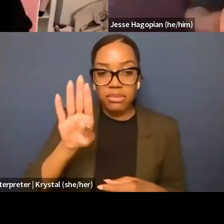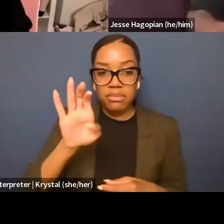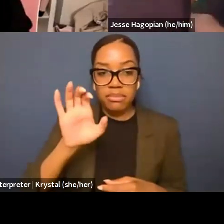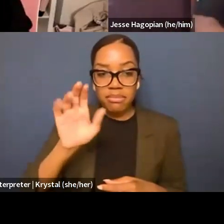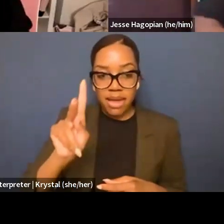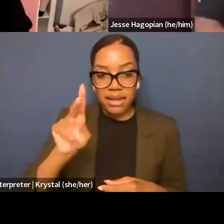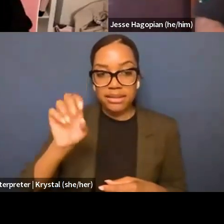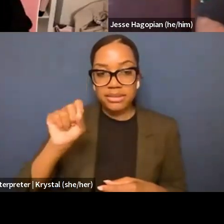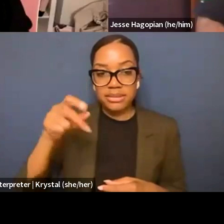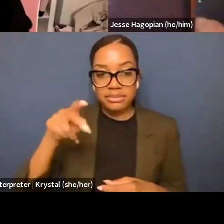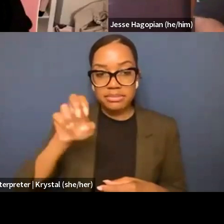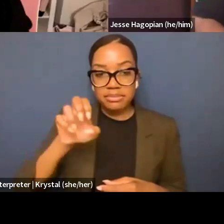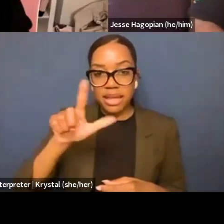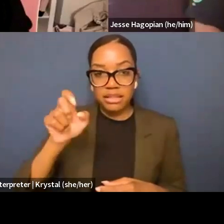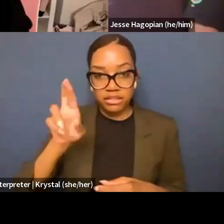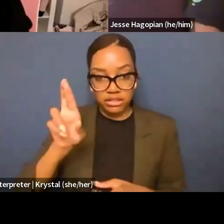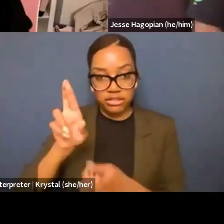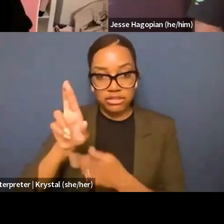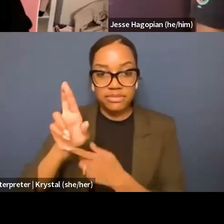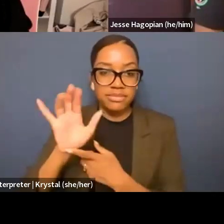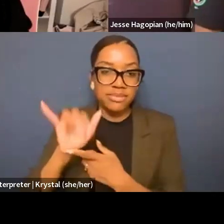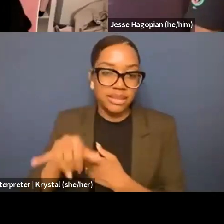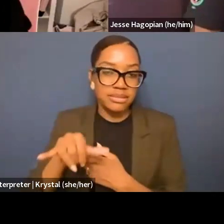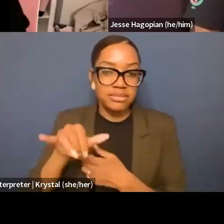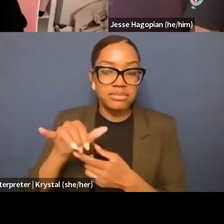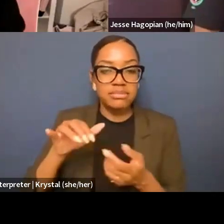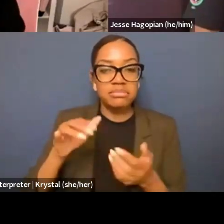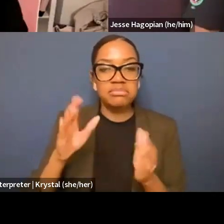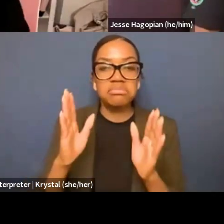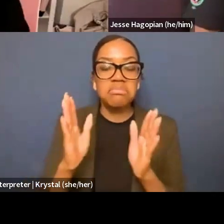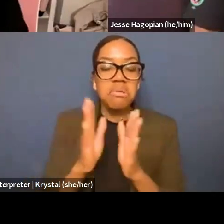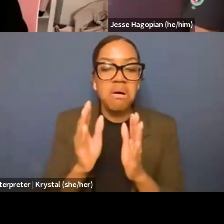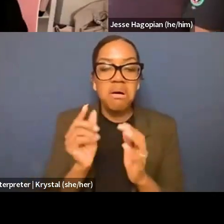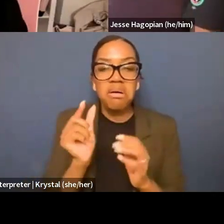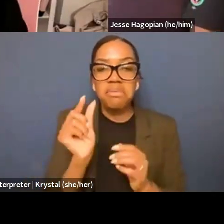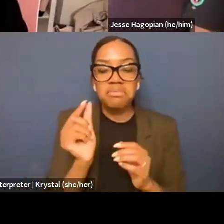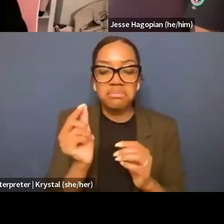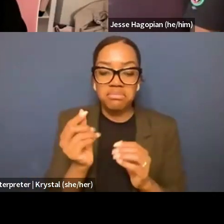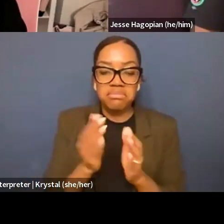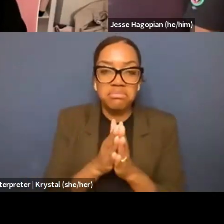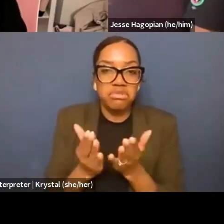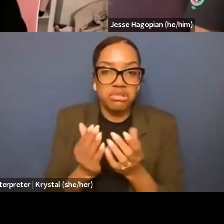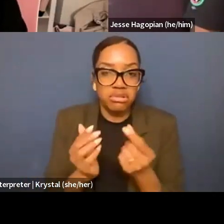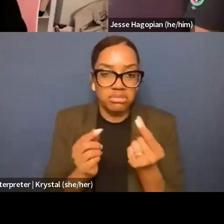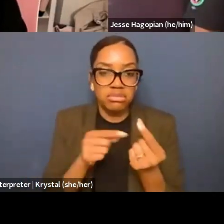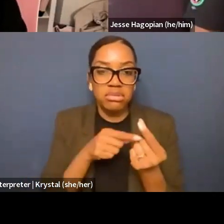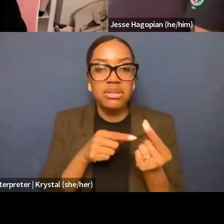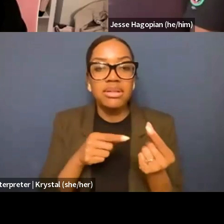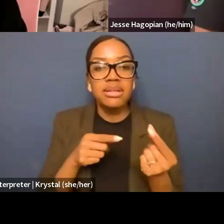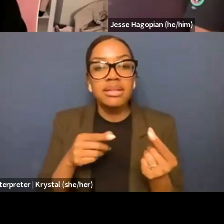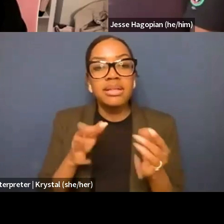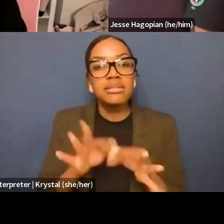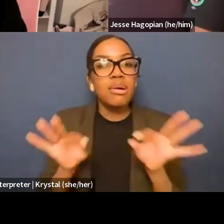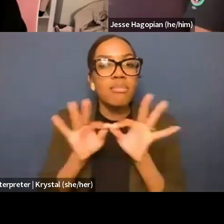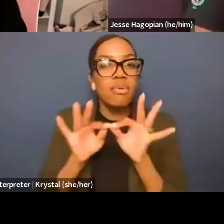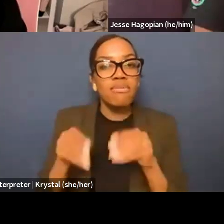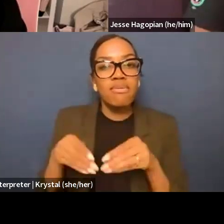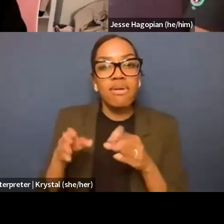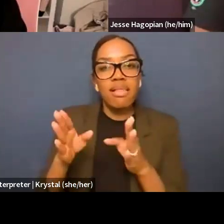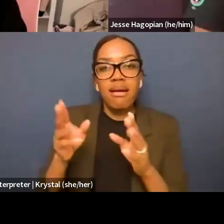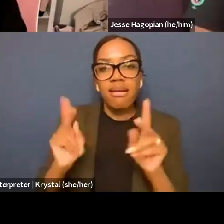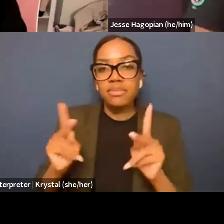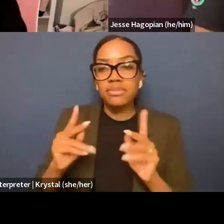um, uh, small book that actually was important for allowing sort of people to teach themselves to read as a kind